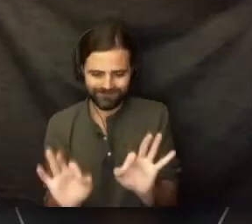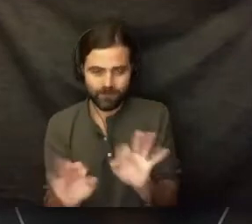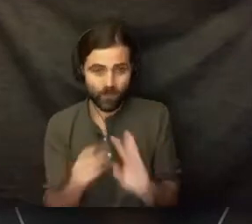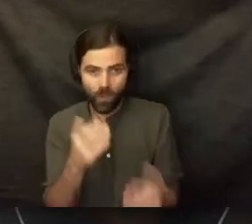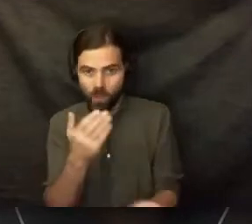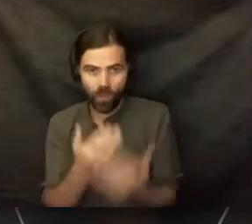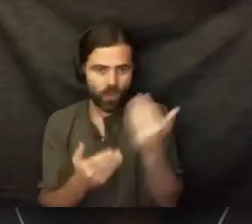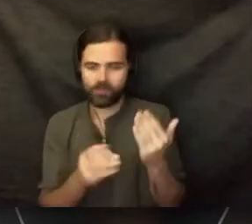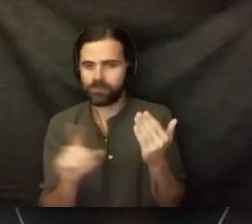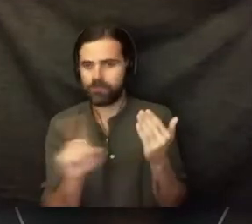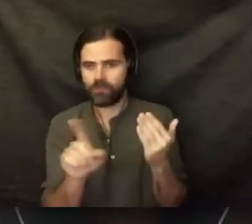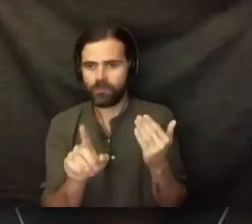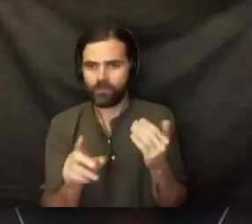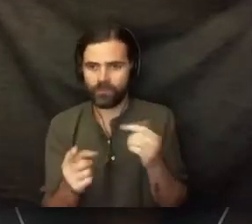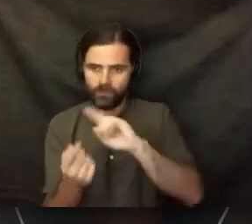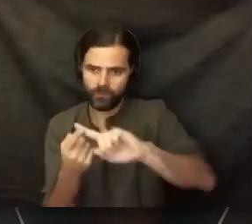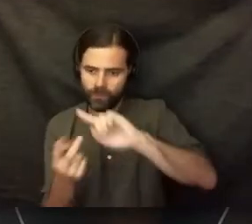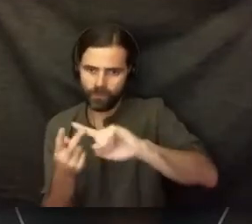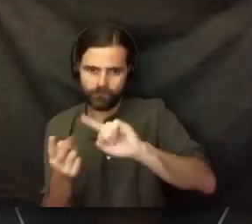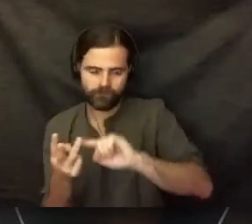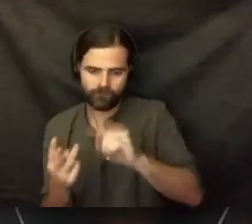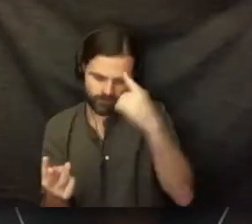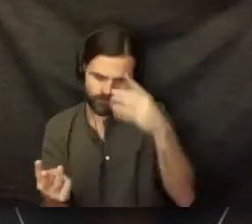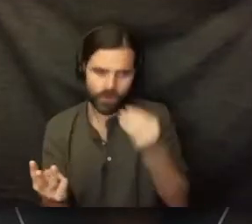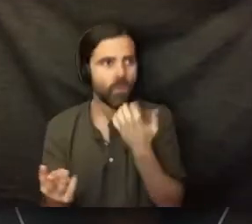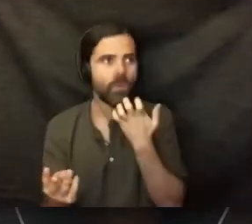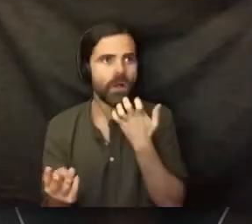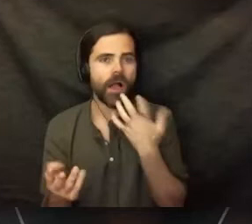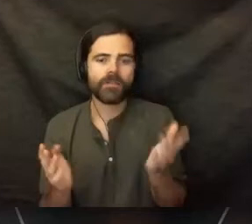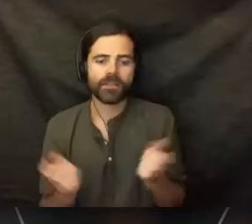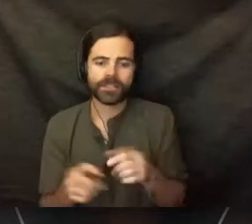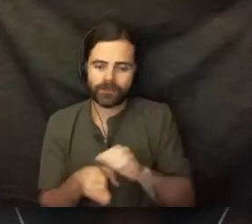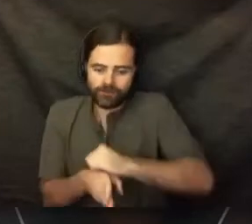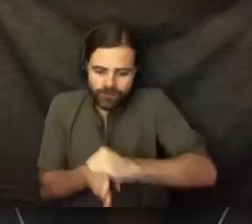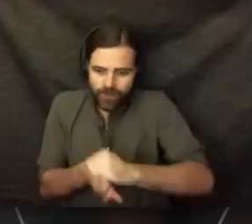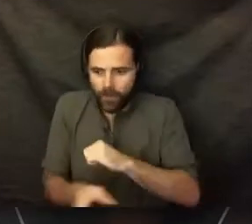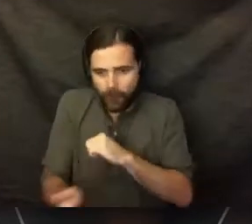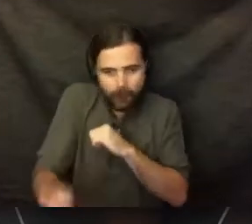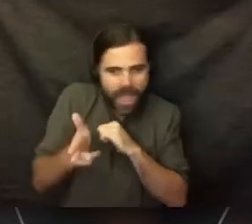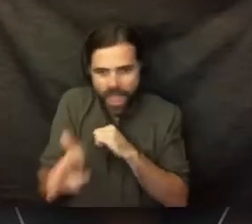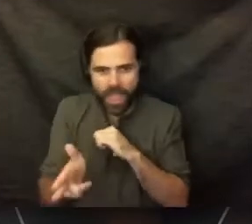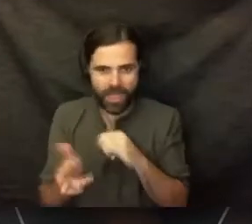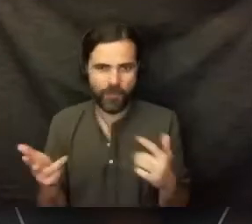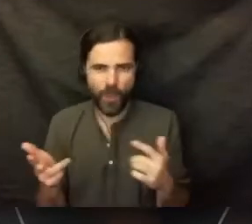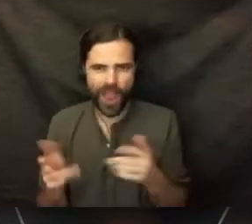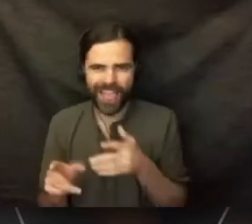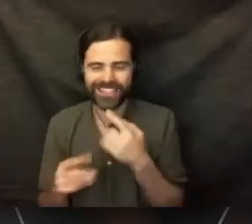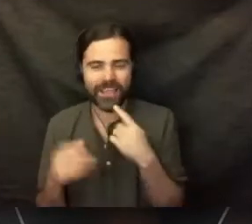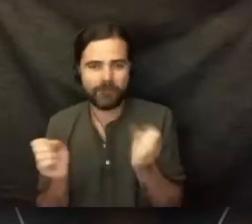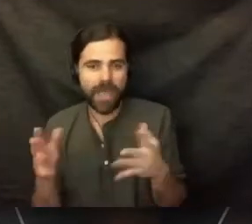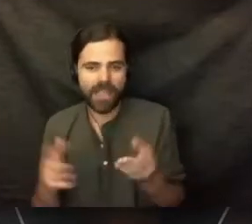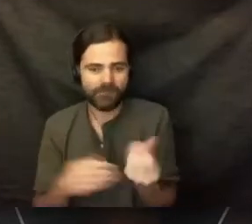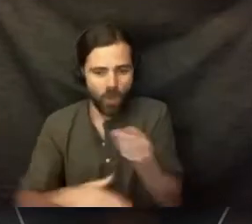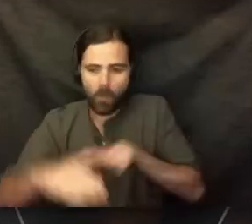on single point interventions, magic bullets, ventures, venture systems to be able to solve this. The reality